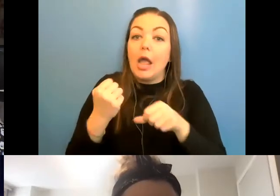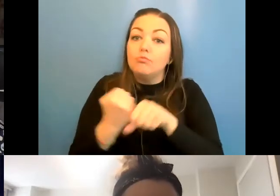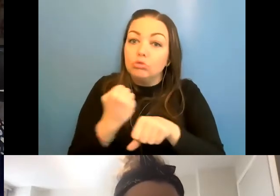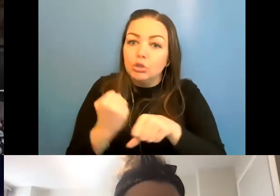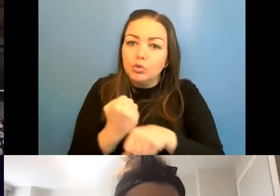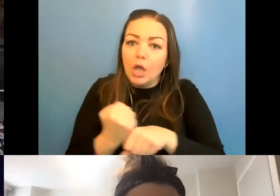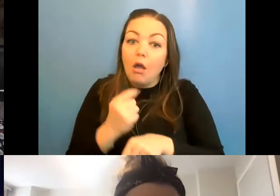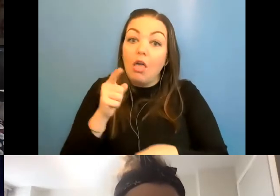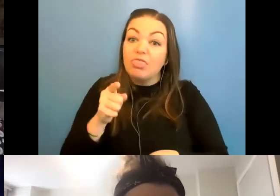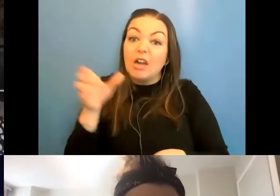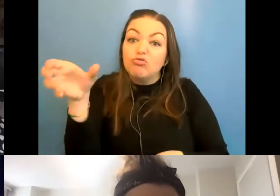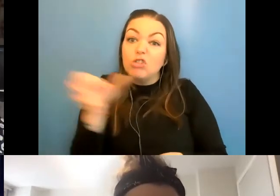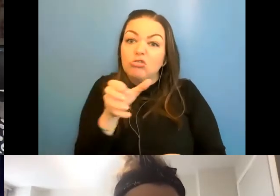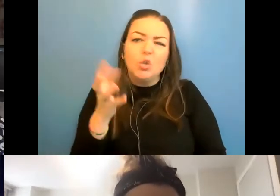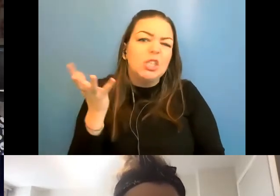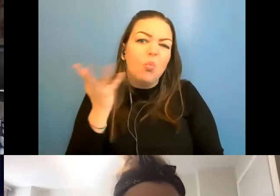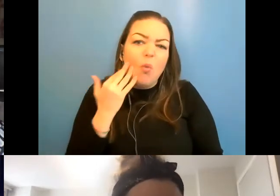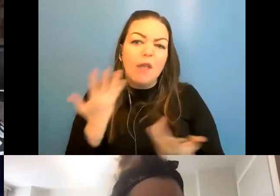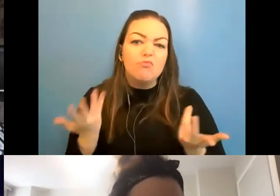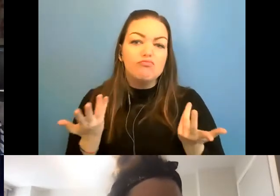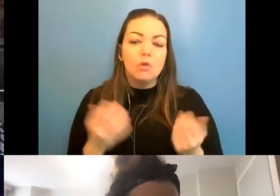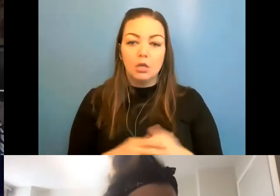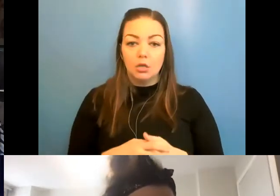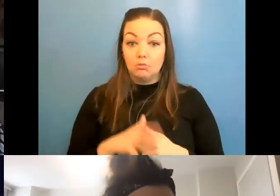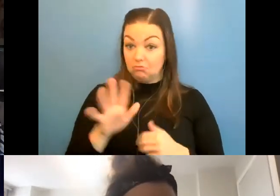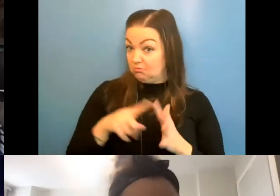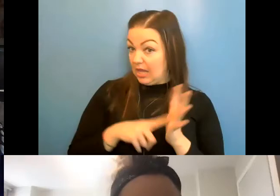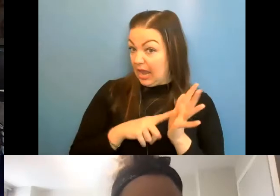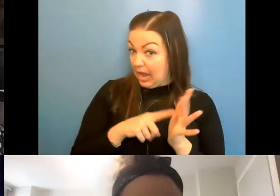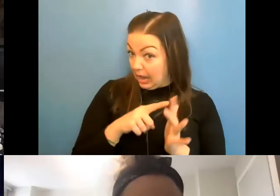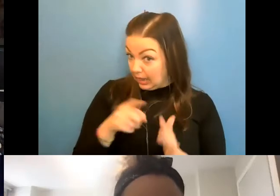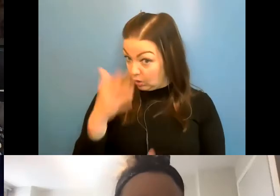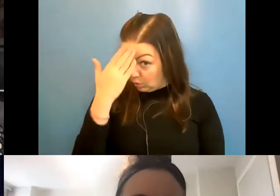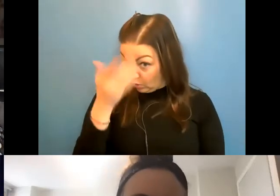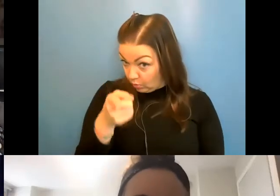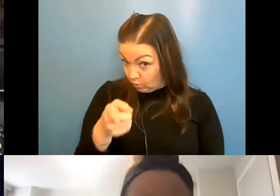how that's usually recruited to, if you know, if not, I can take that.